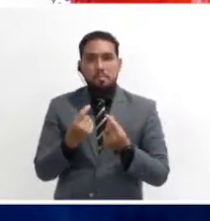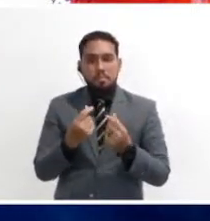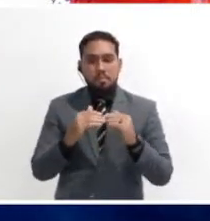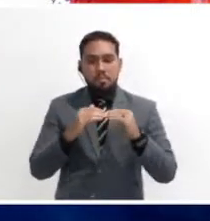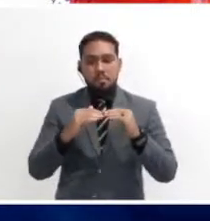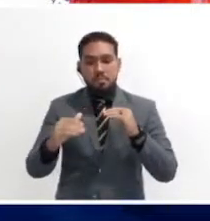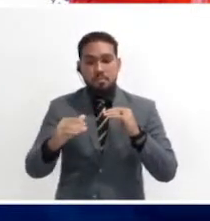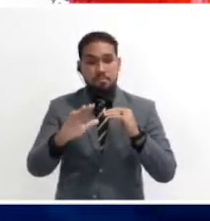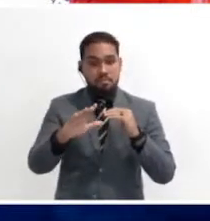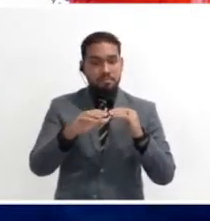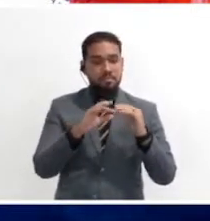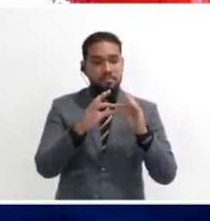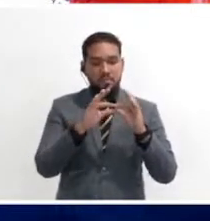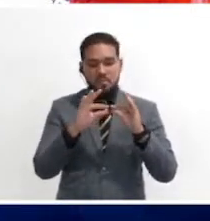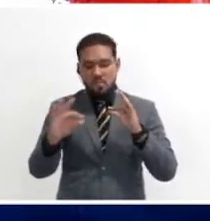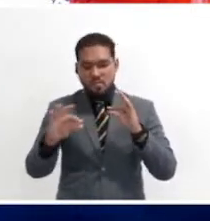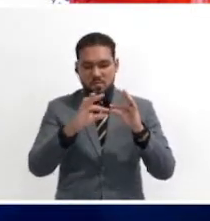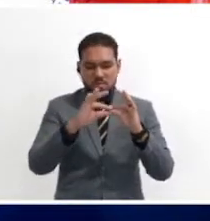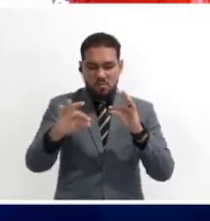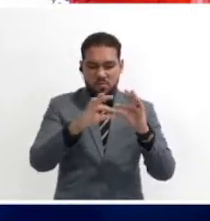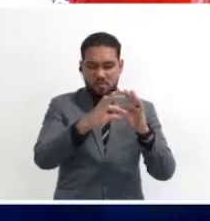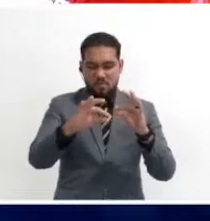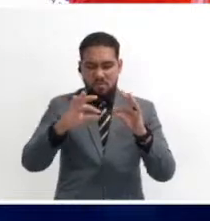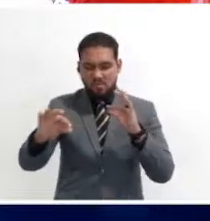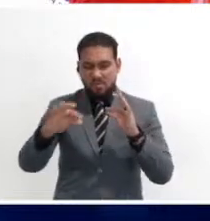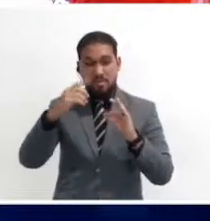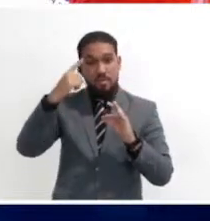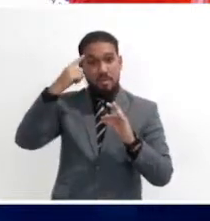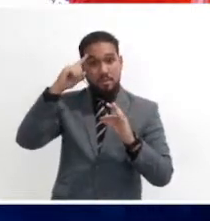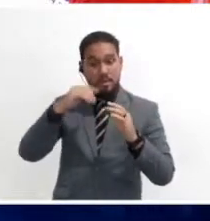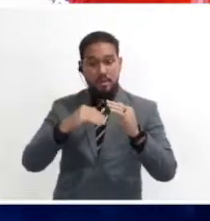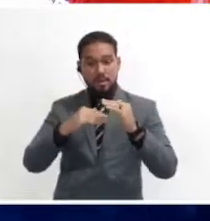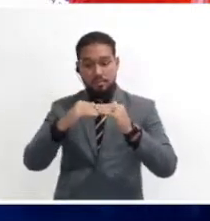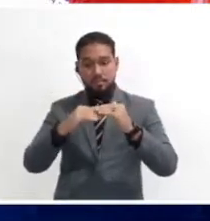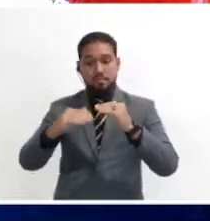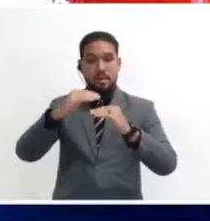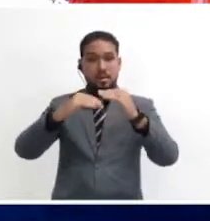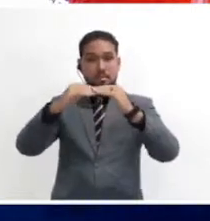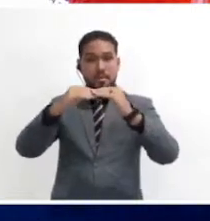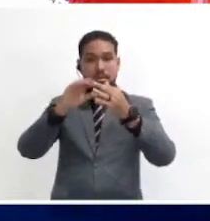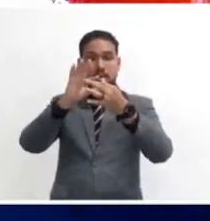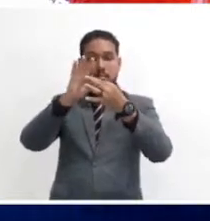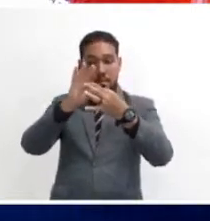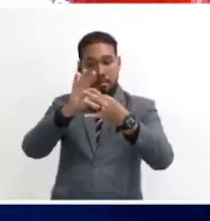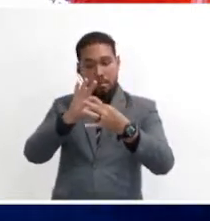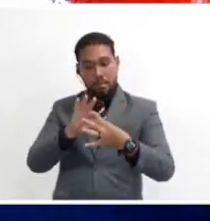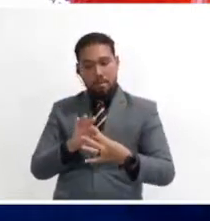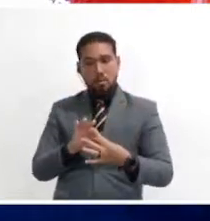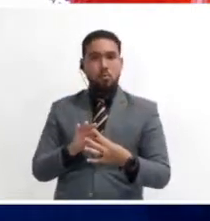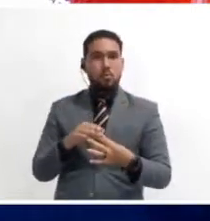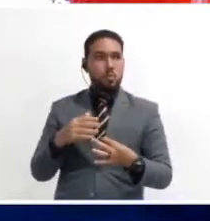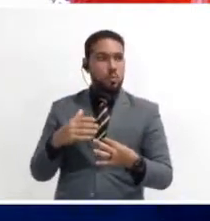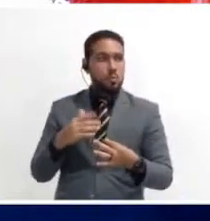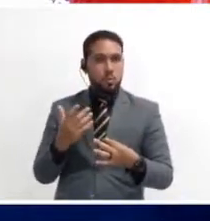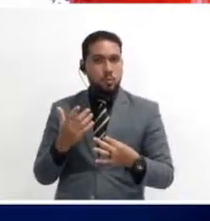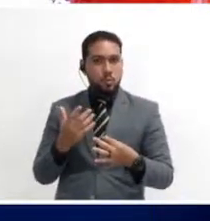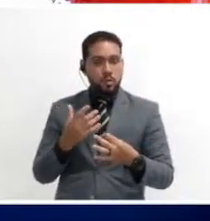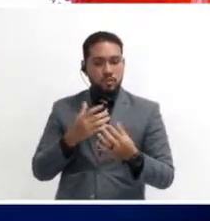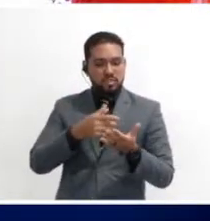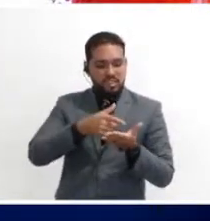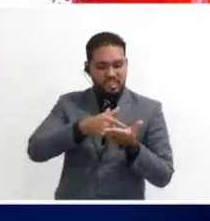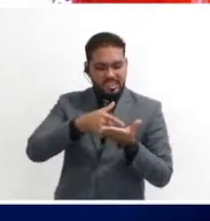the interconnect layers. And we use that also to build up, plate up these tall copper